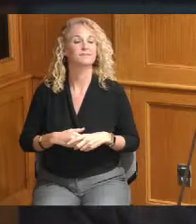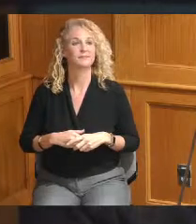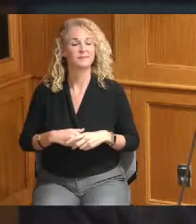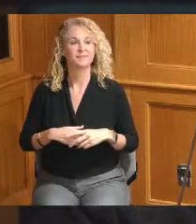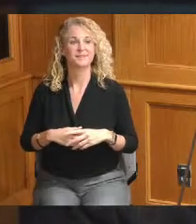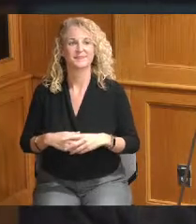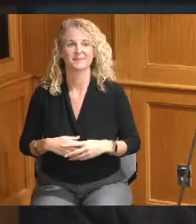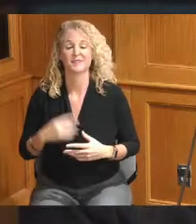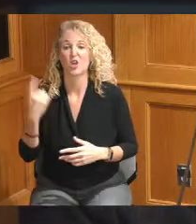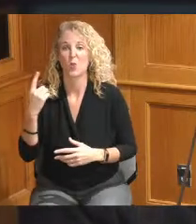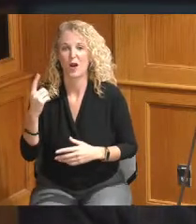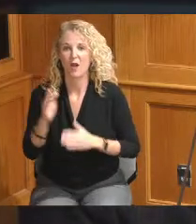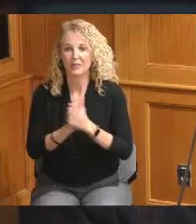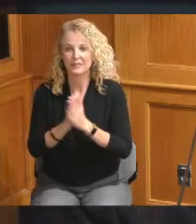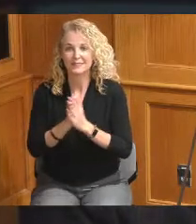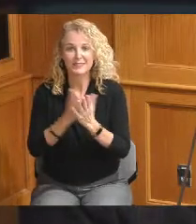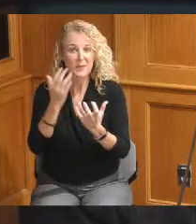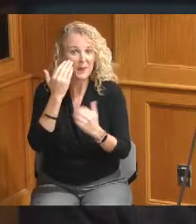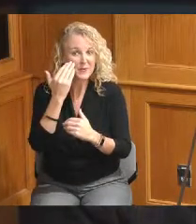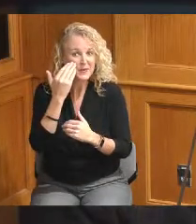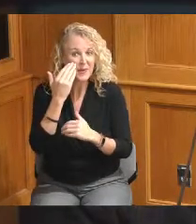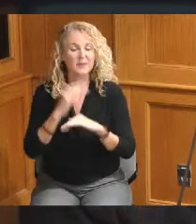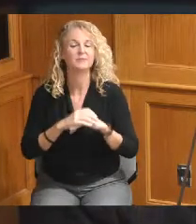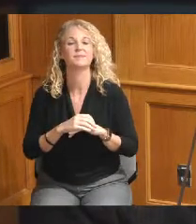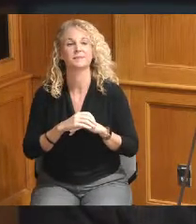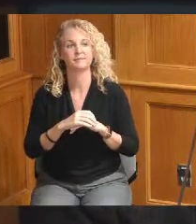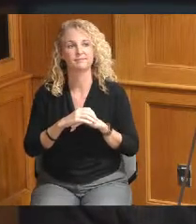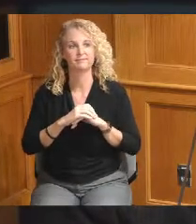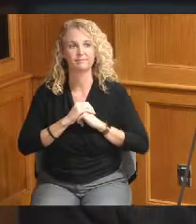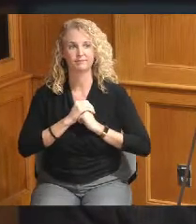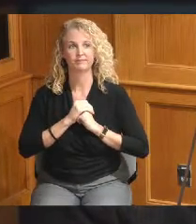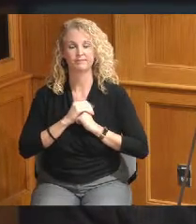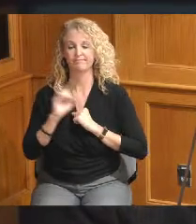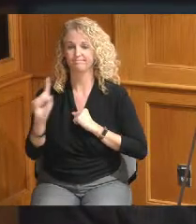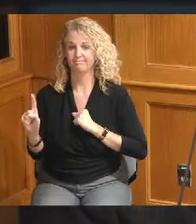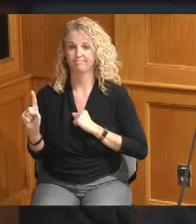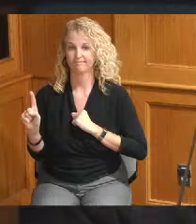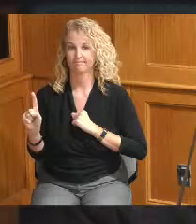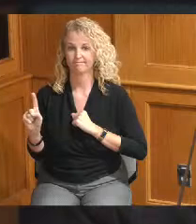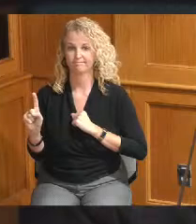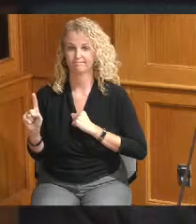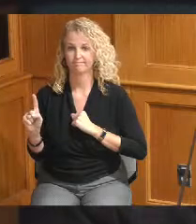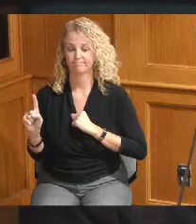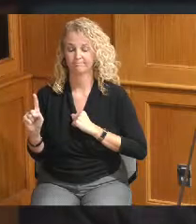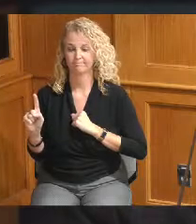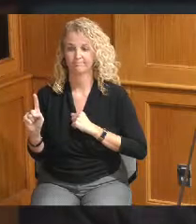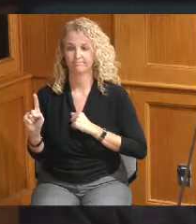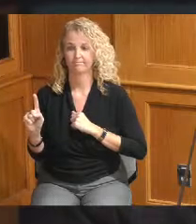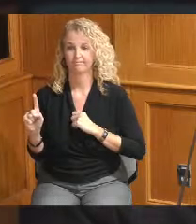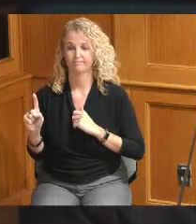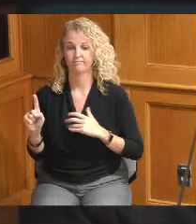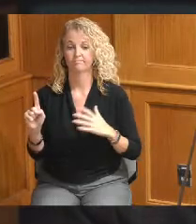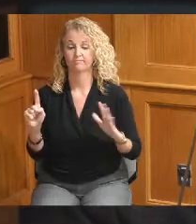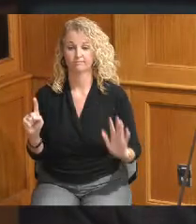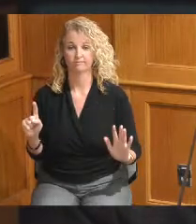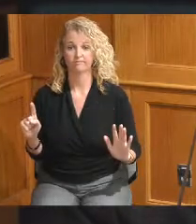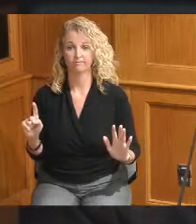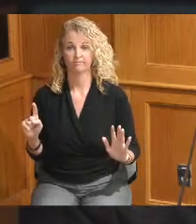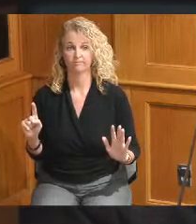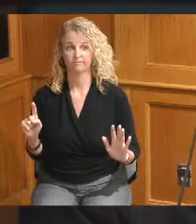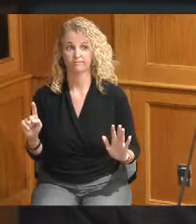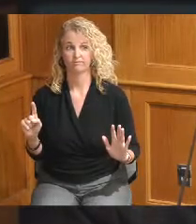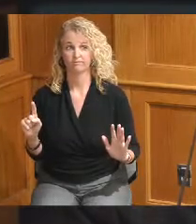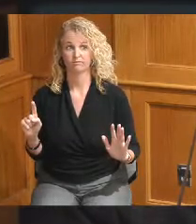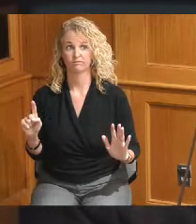rates, because we're always interested in keeping those as low as possible. Yes. But so that aside, because I have all kinds